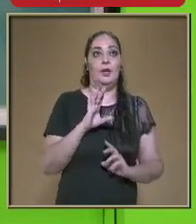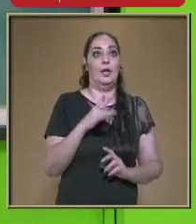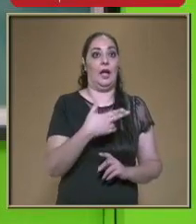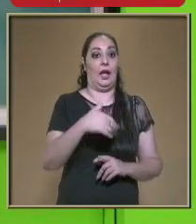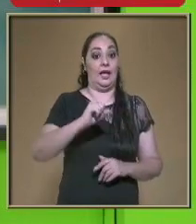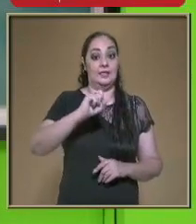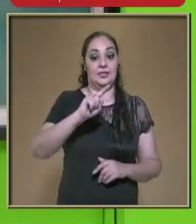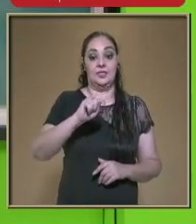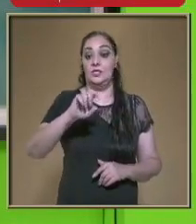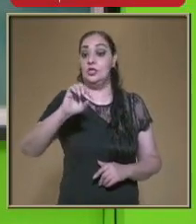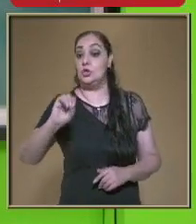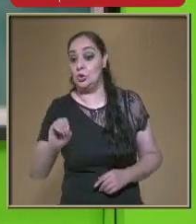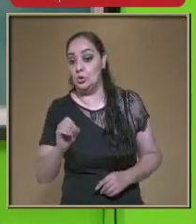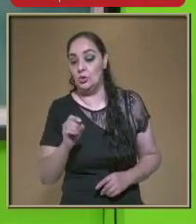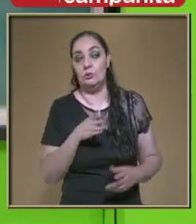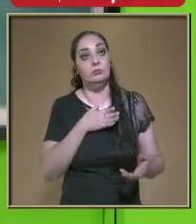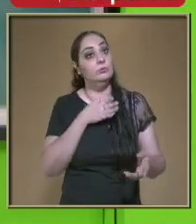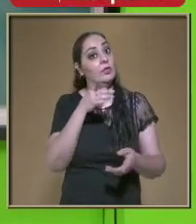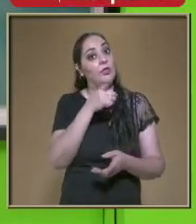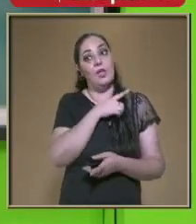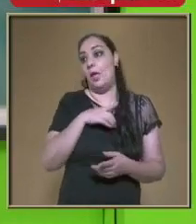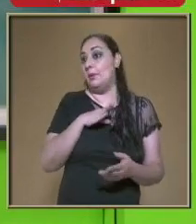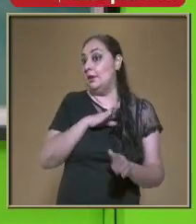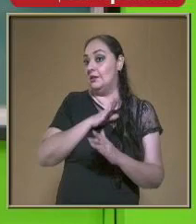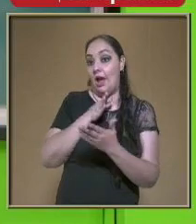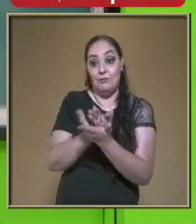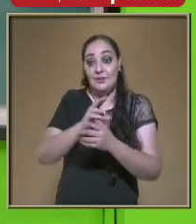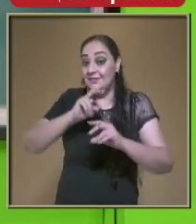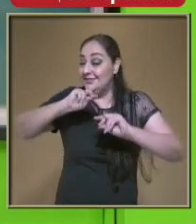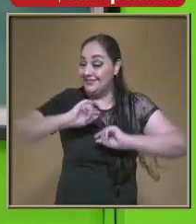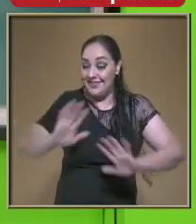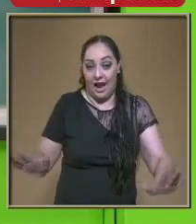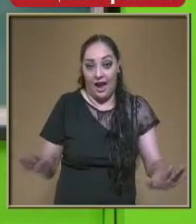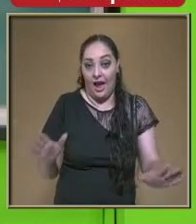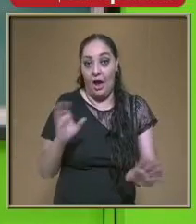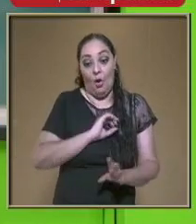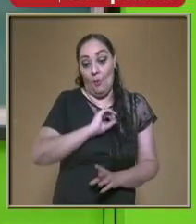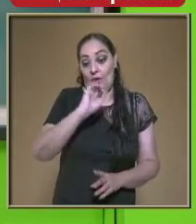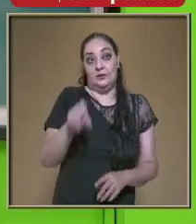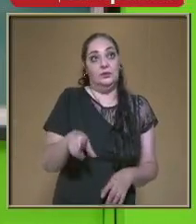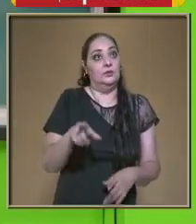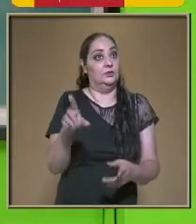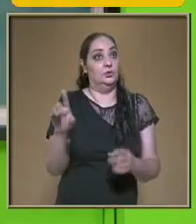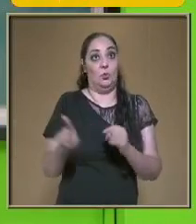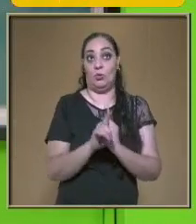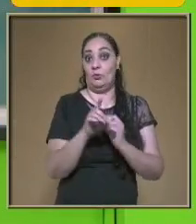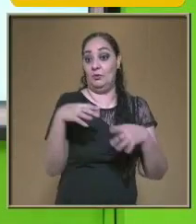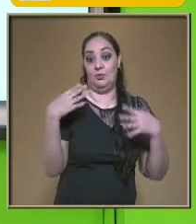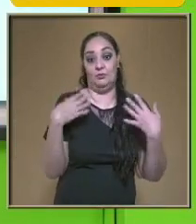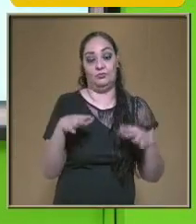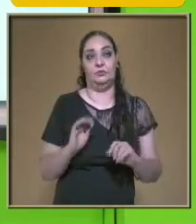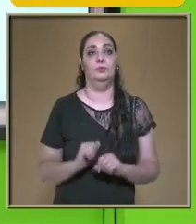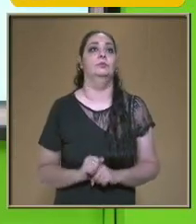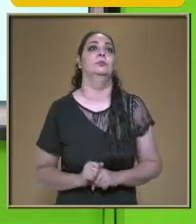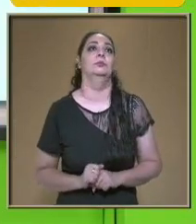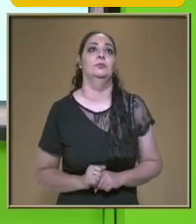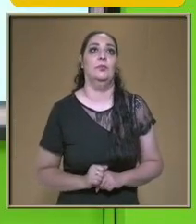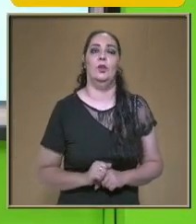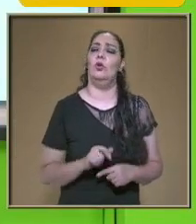to go. He has to visit the dentist. Come on. This is a big trouble. Okay? We